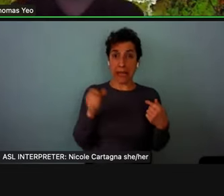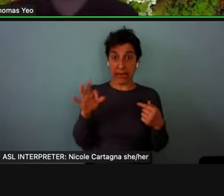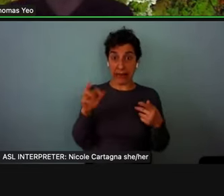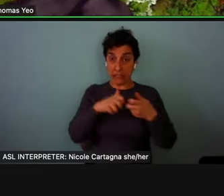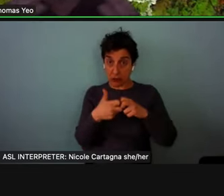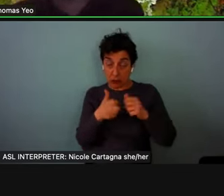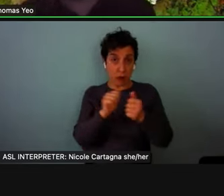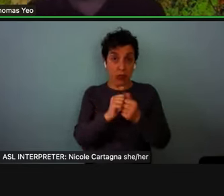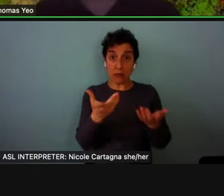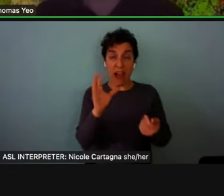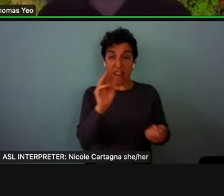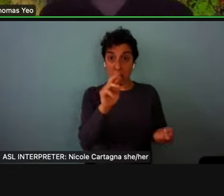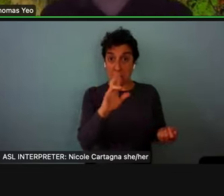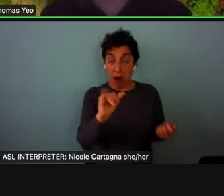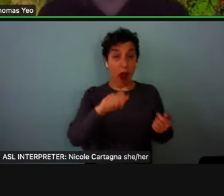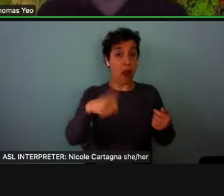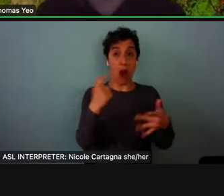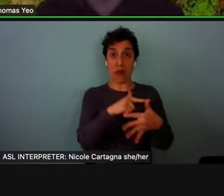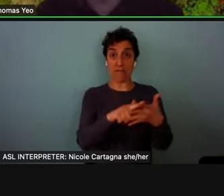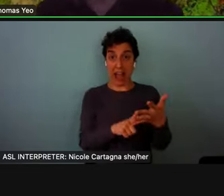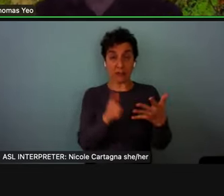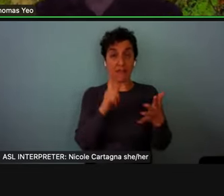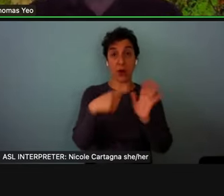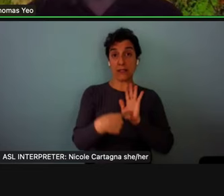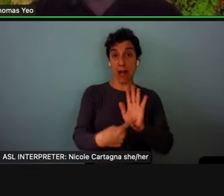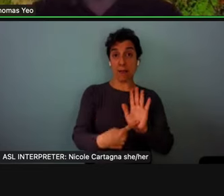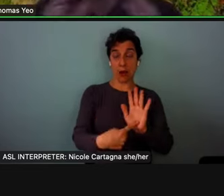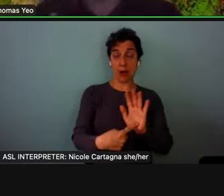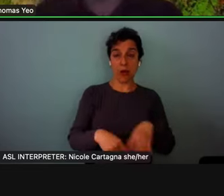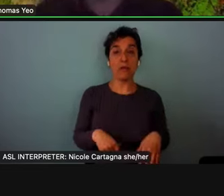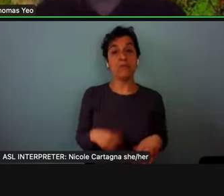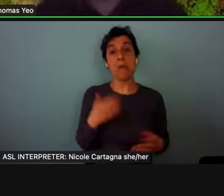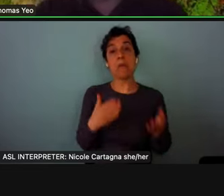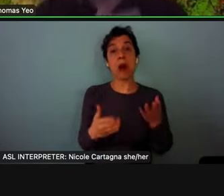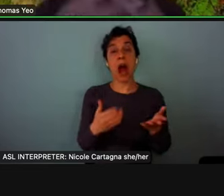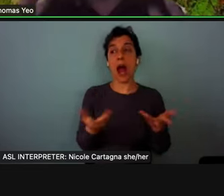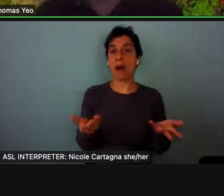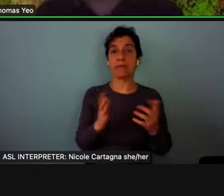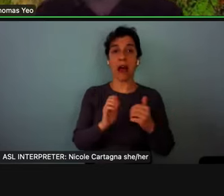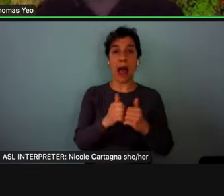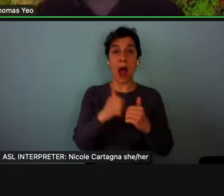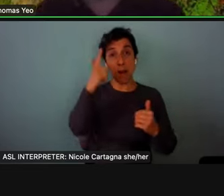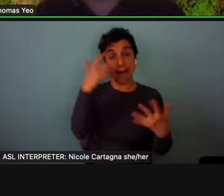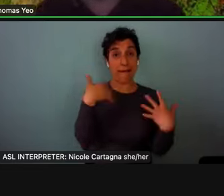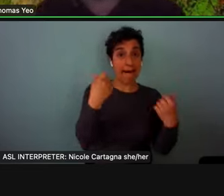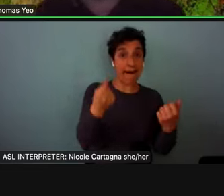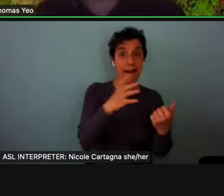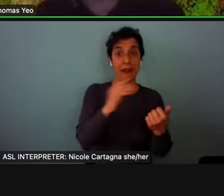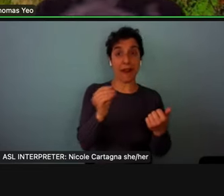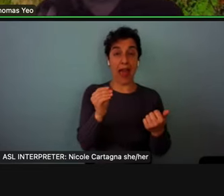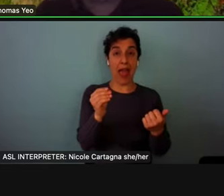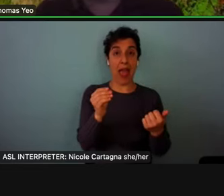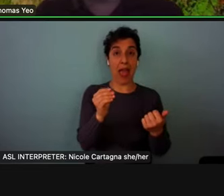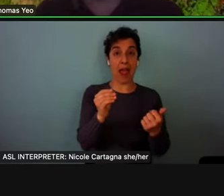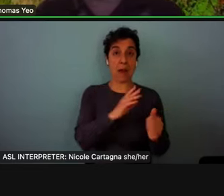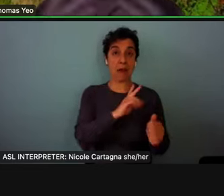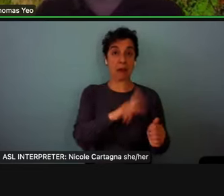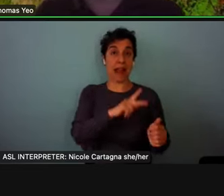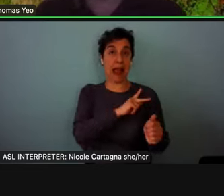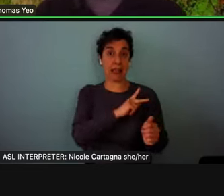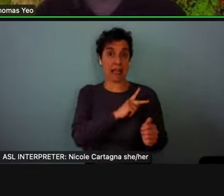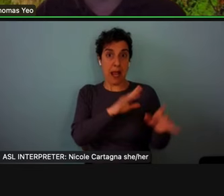fMRI or some other factors, for example, perhaps how mental health and personality measures are currently measured